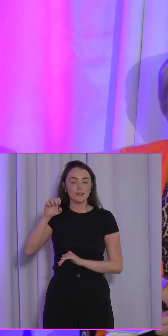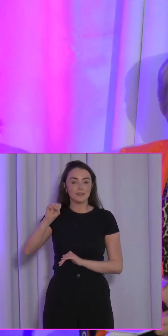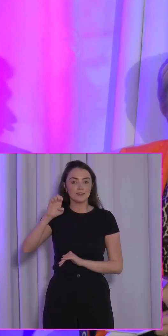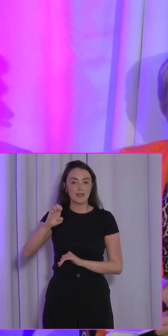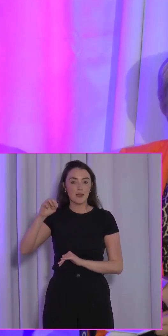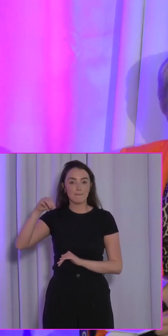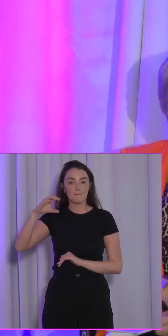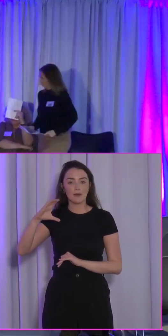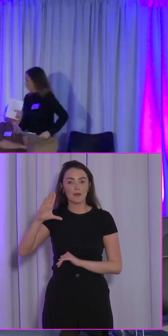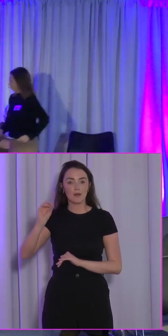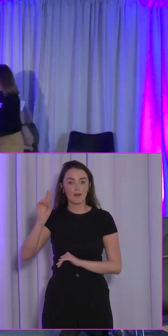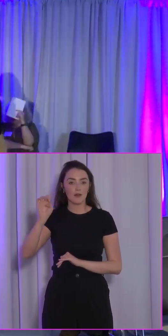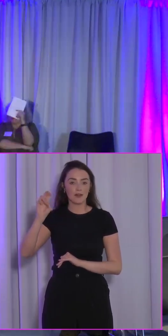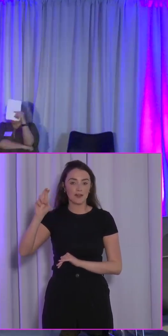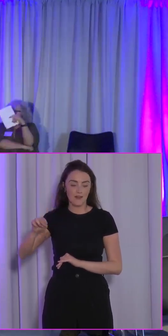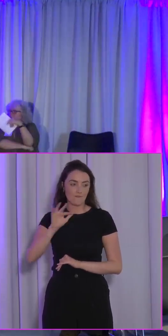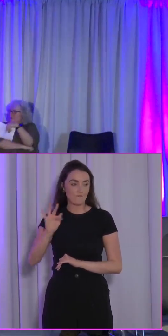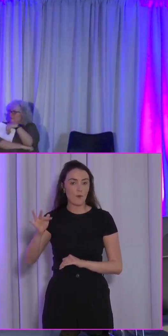Meán.